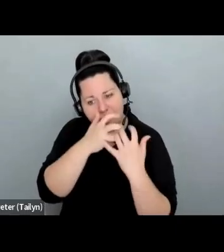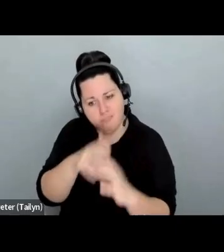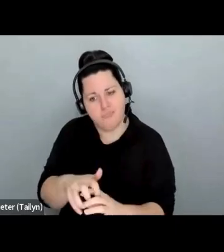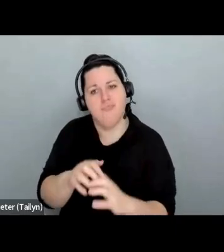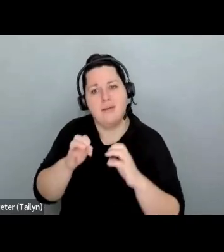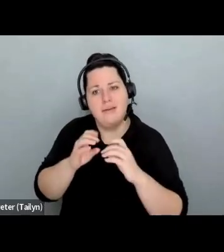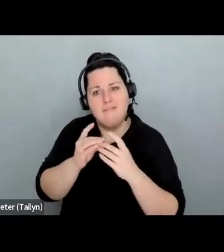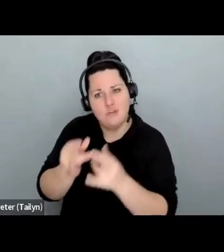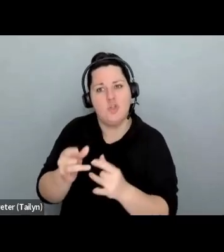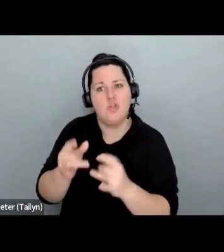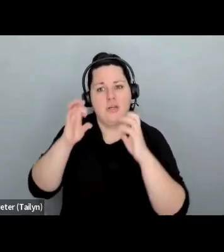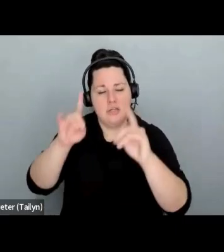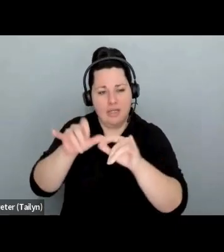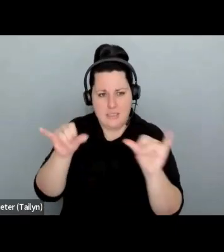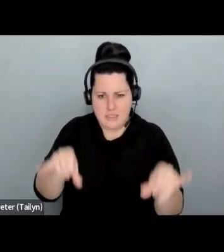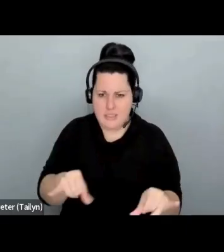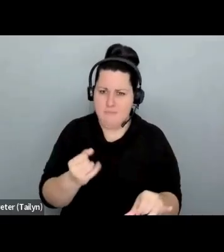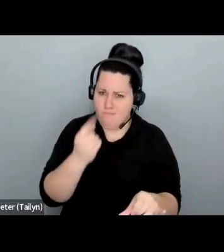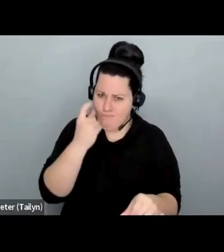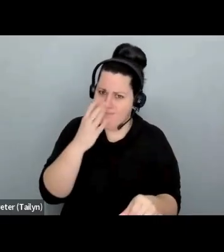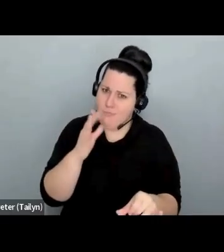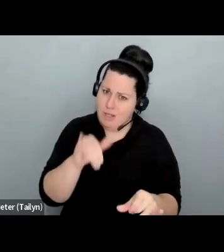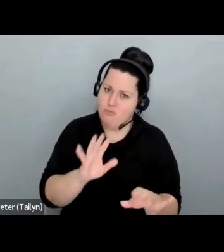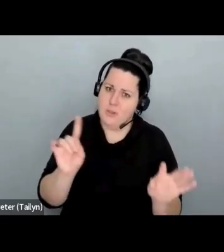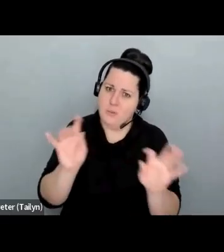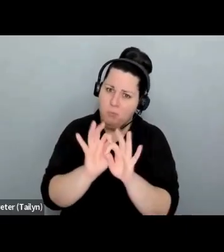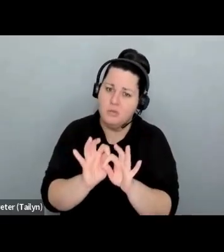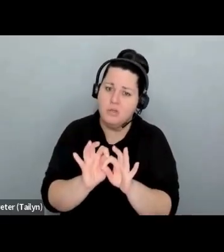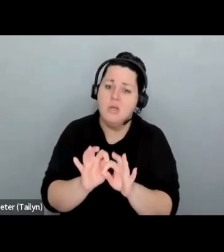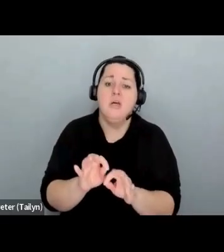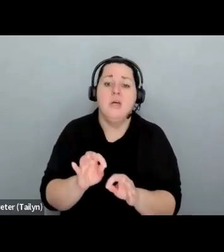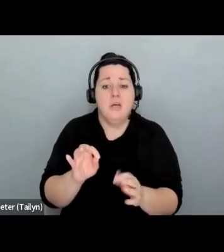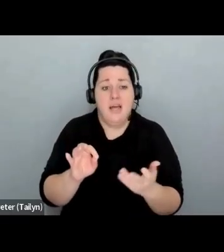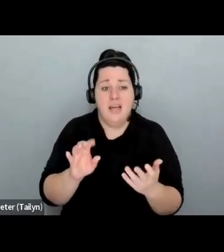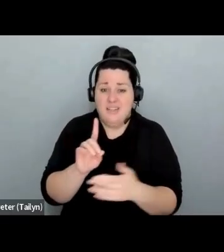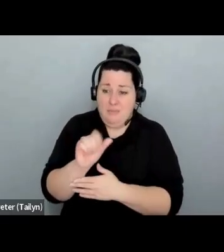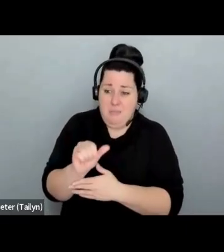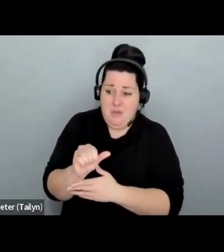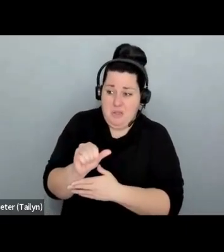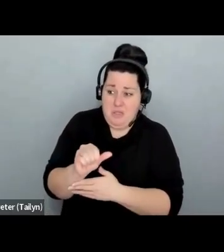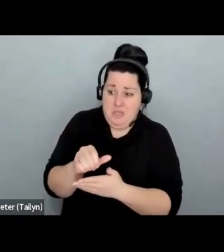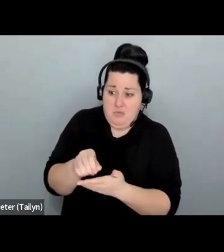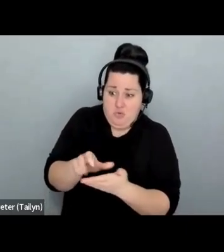education system that prioritizes students with disabilities can be far-reaching.